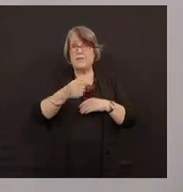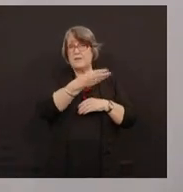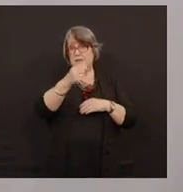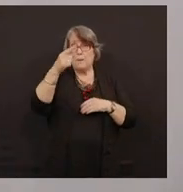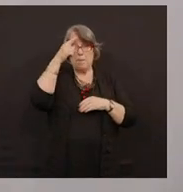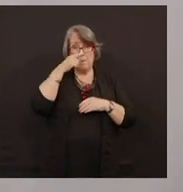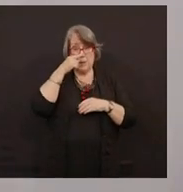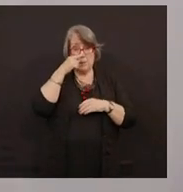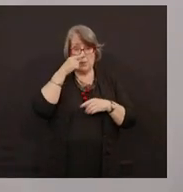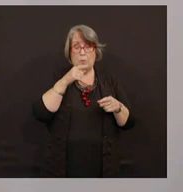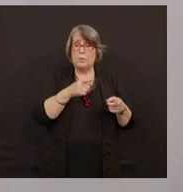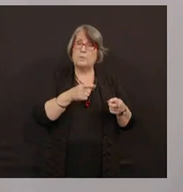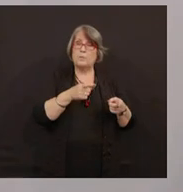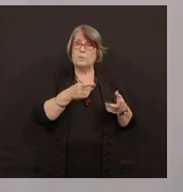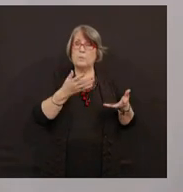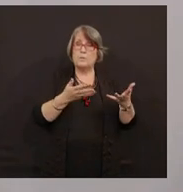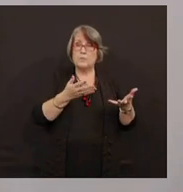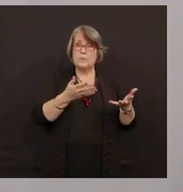who